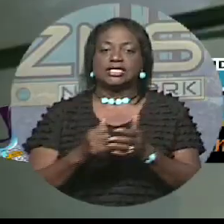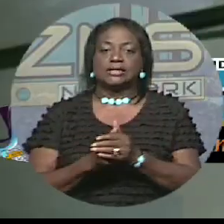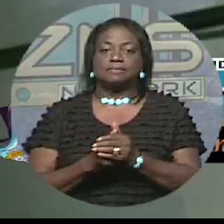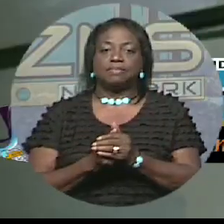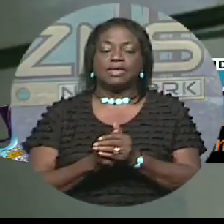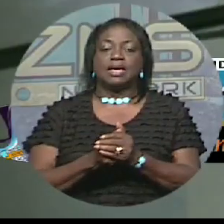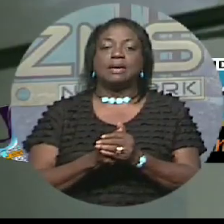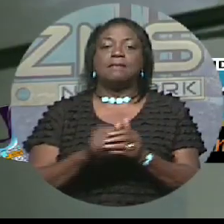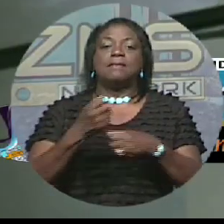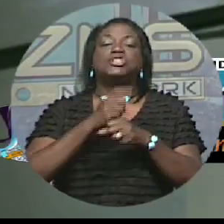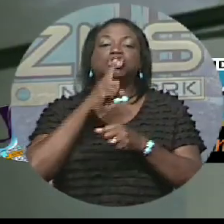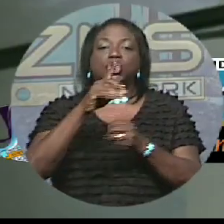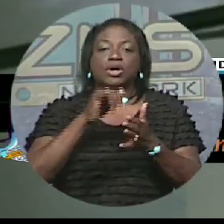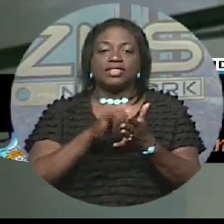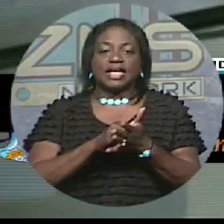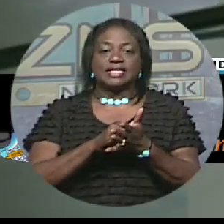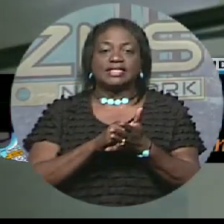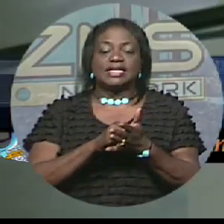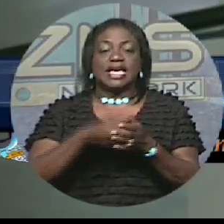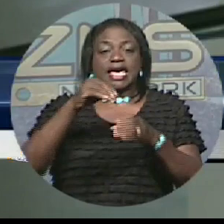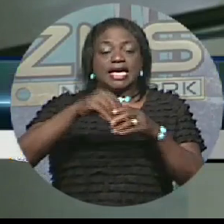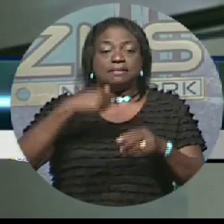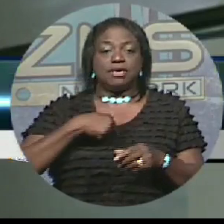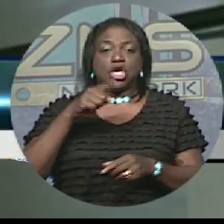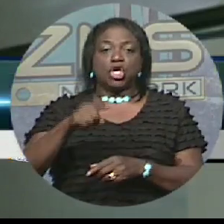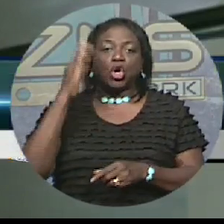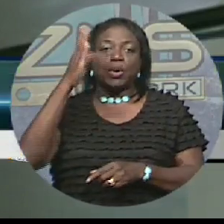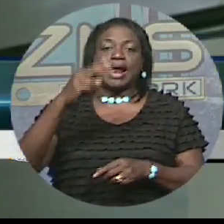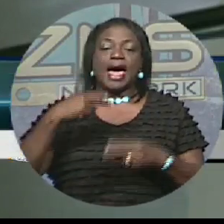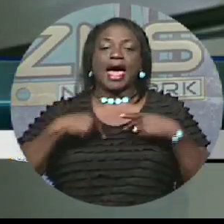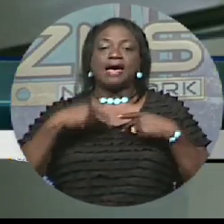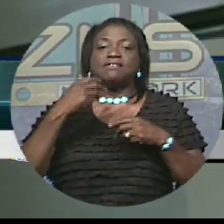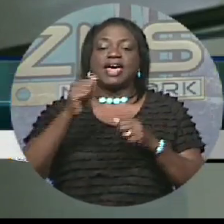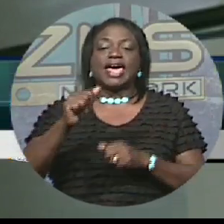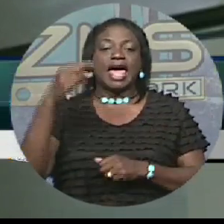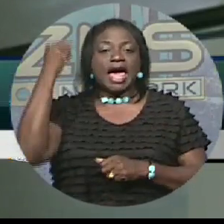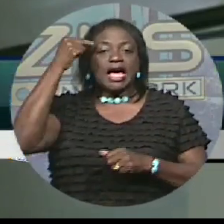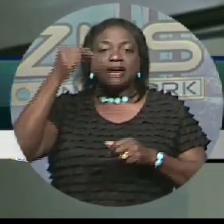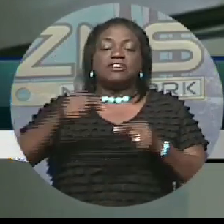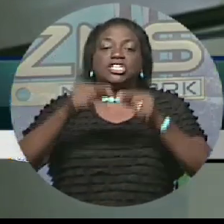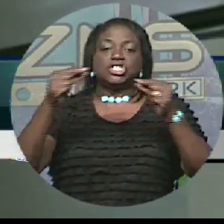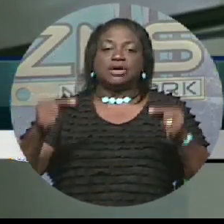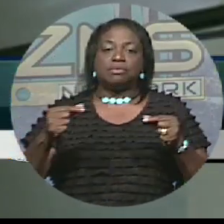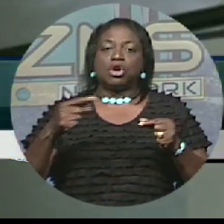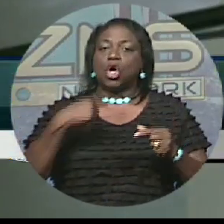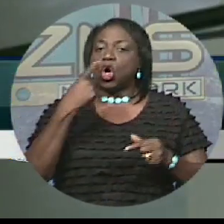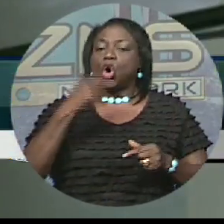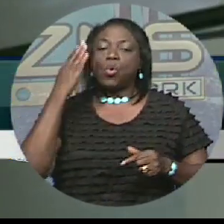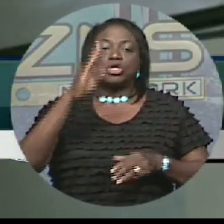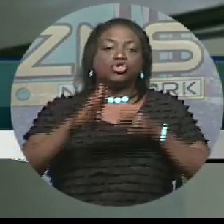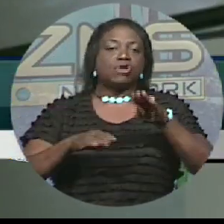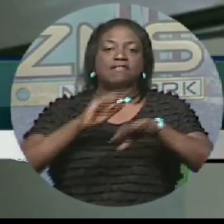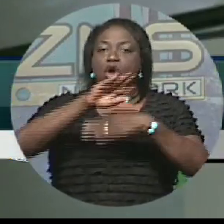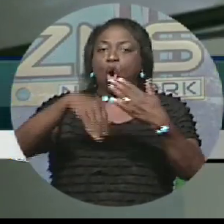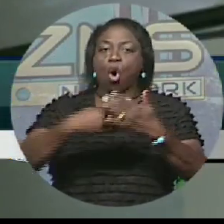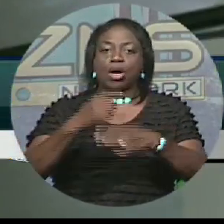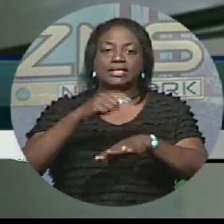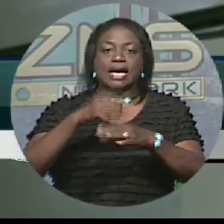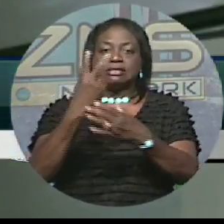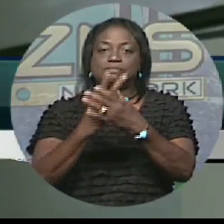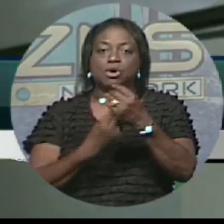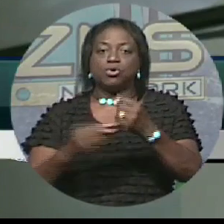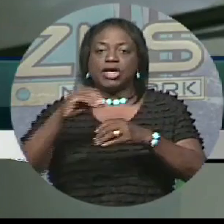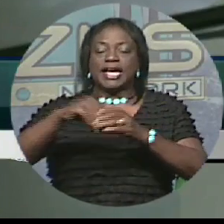therefore, that in me, you will have a Governor General who will strive at all times, both